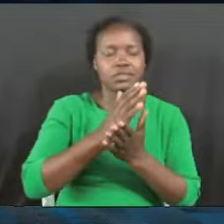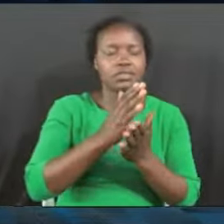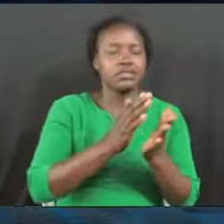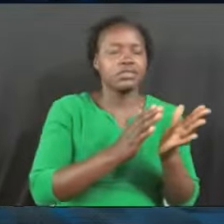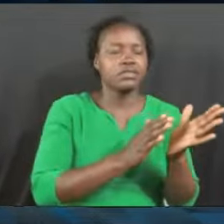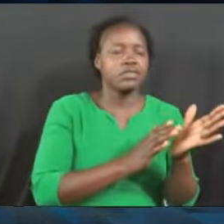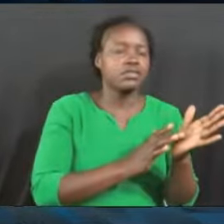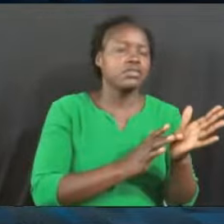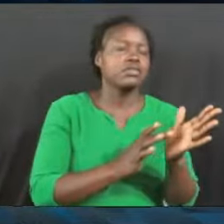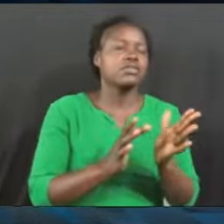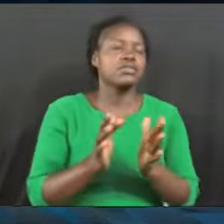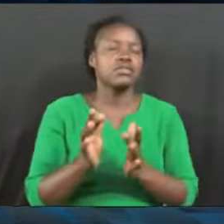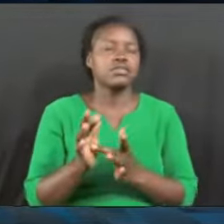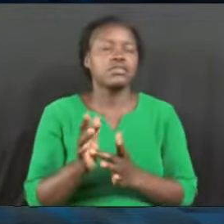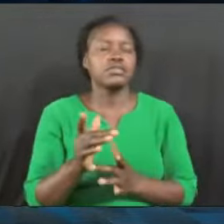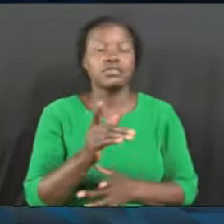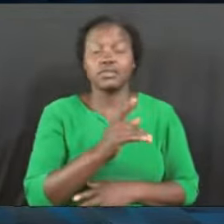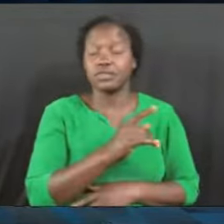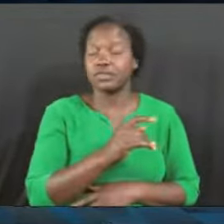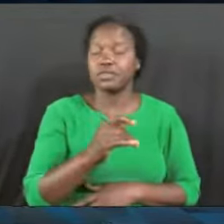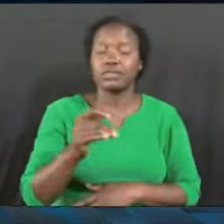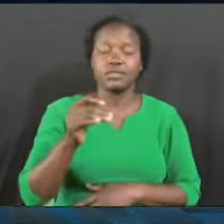Jesus, His Son.